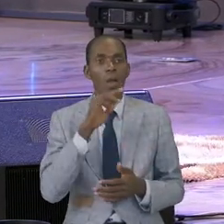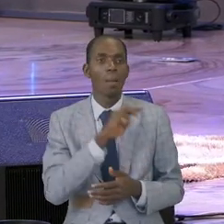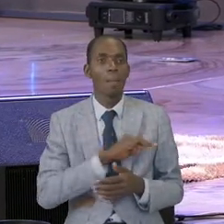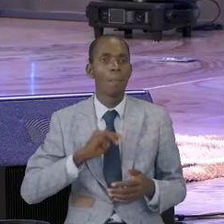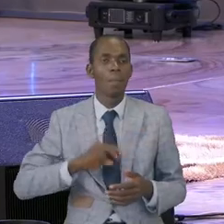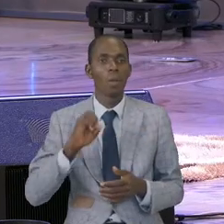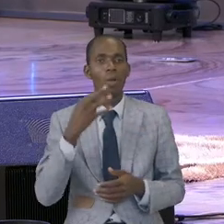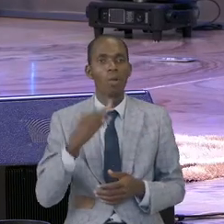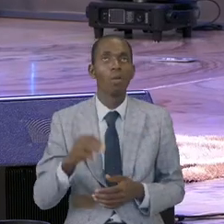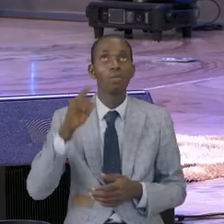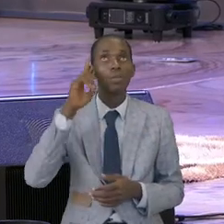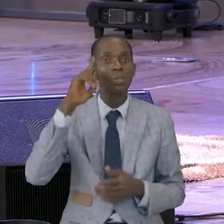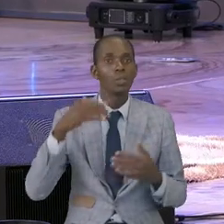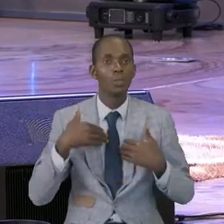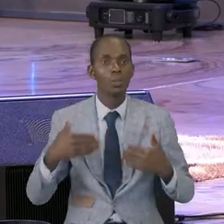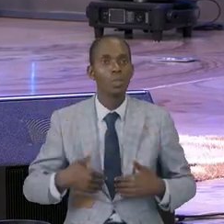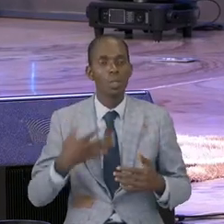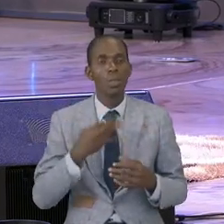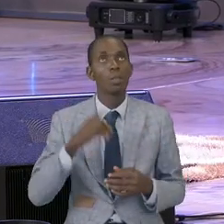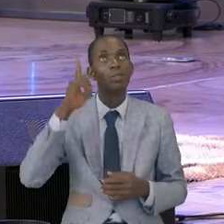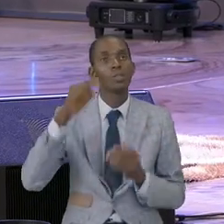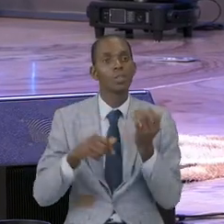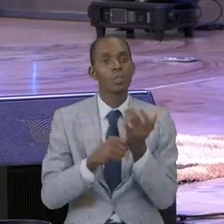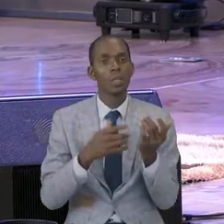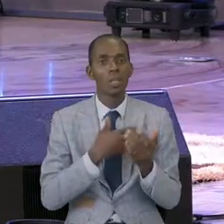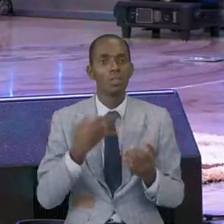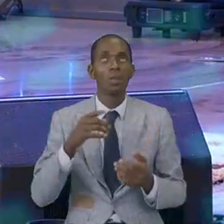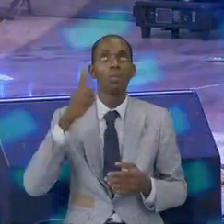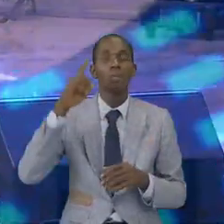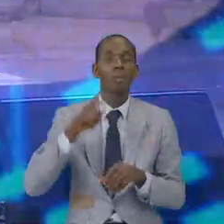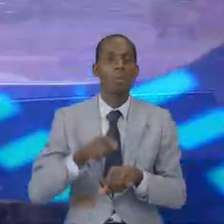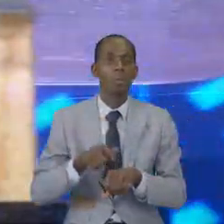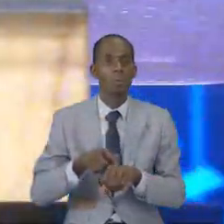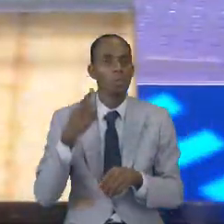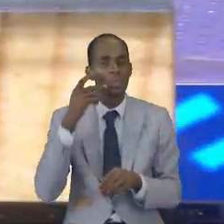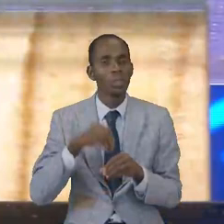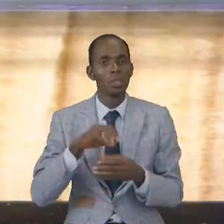members of his body, and of his flesh, and of his bones.